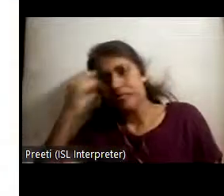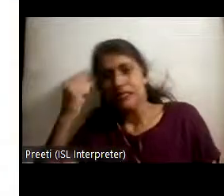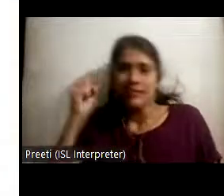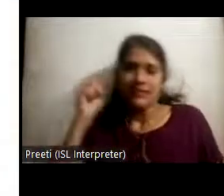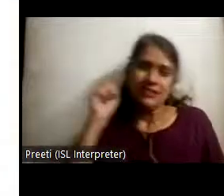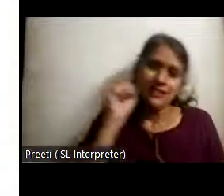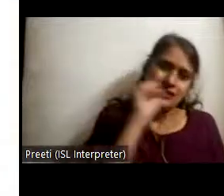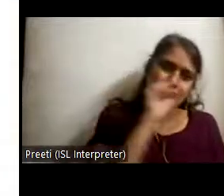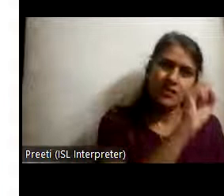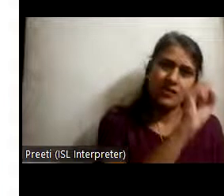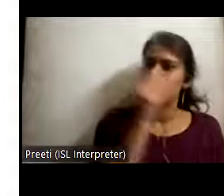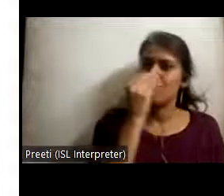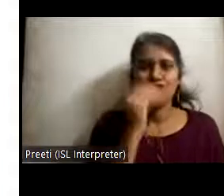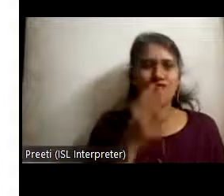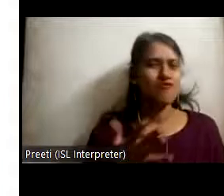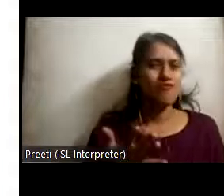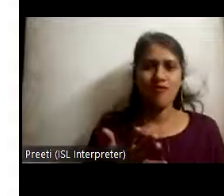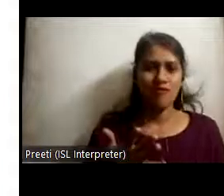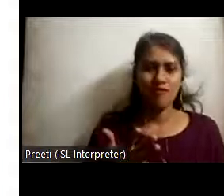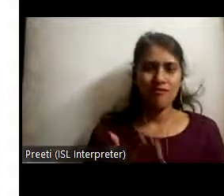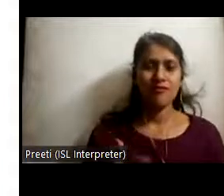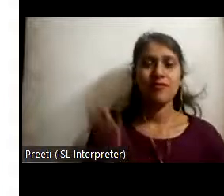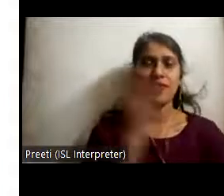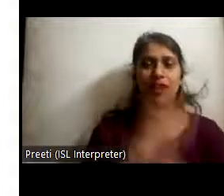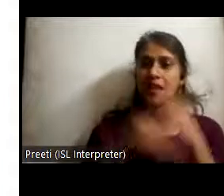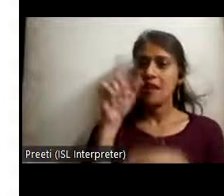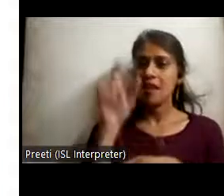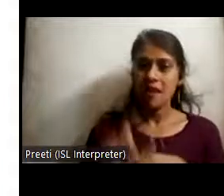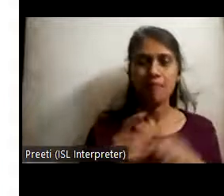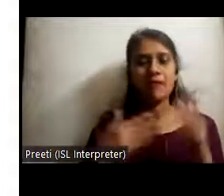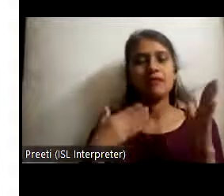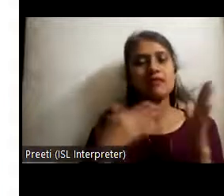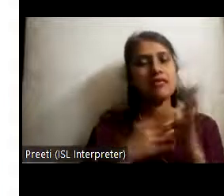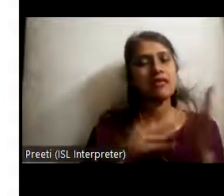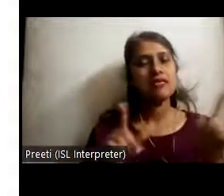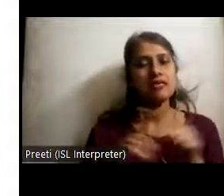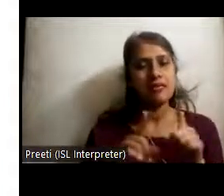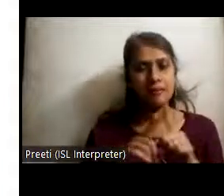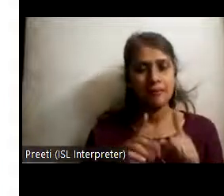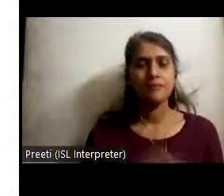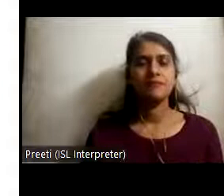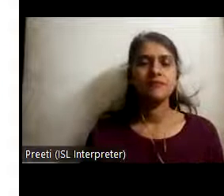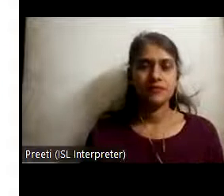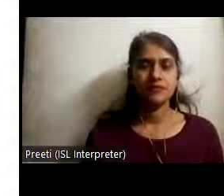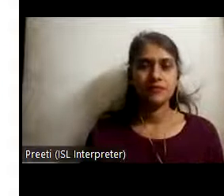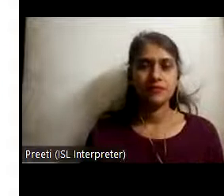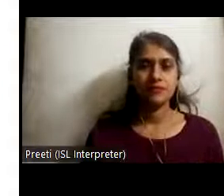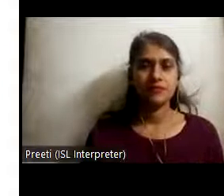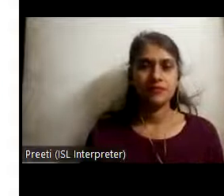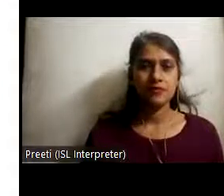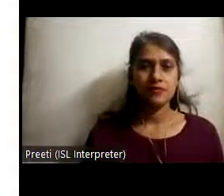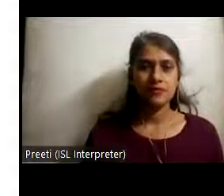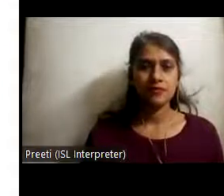wheelchair to operate. In Western countries, you will see that before this kind of doors are there, there's usually a small kind of